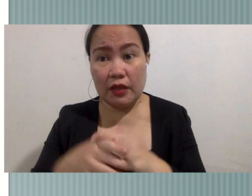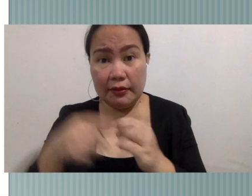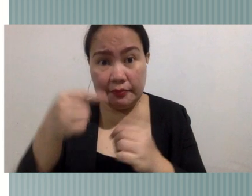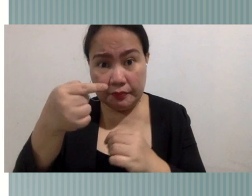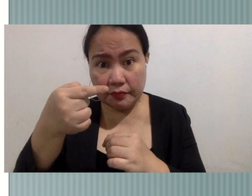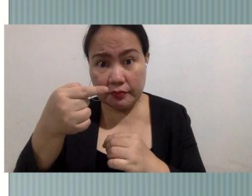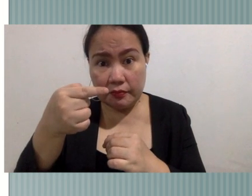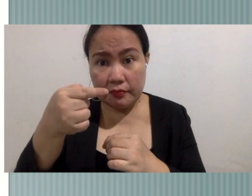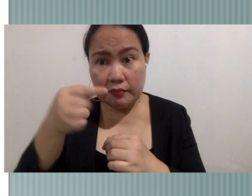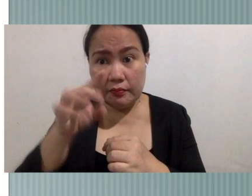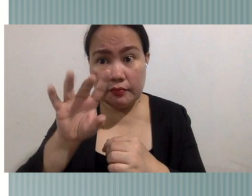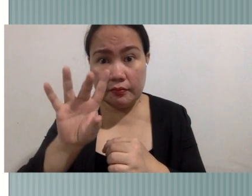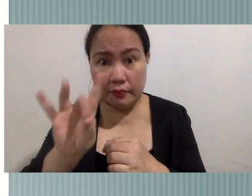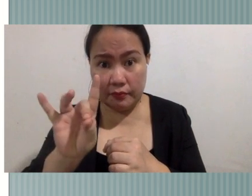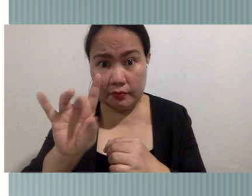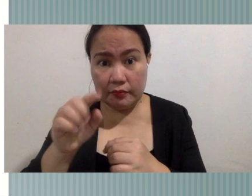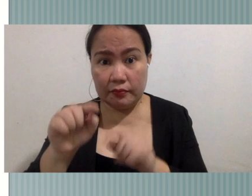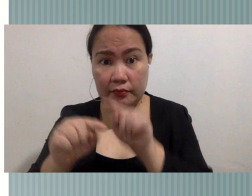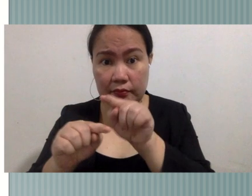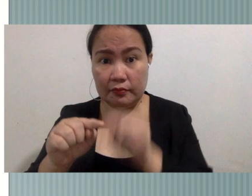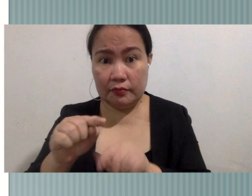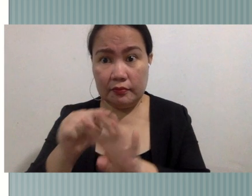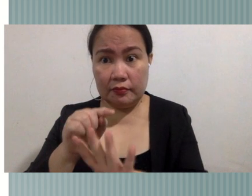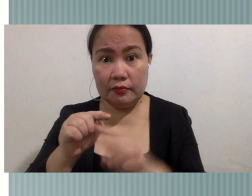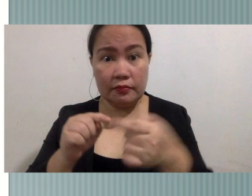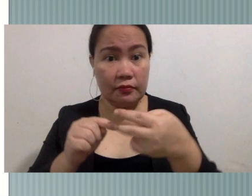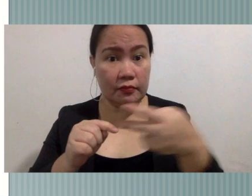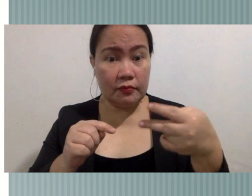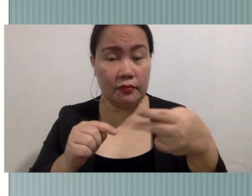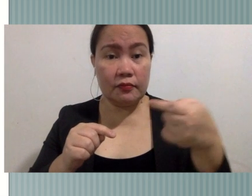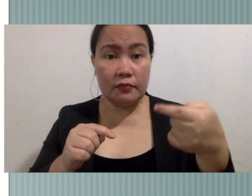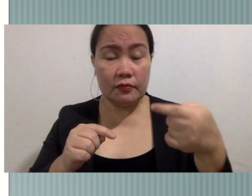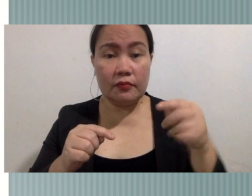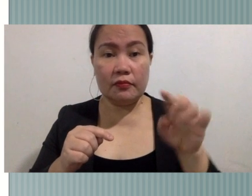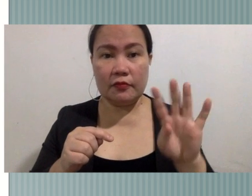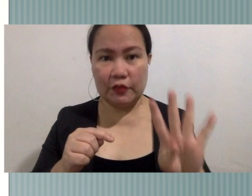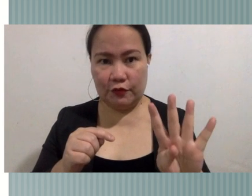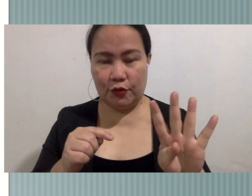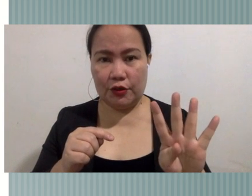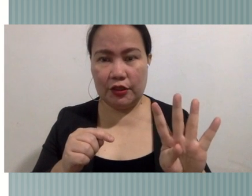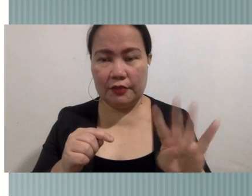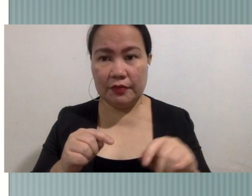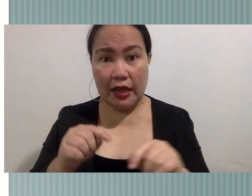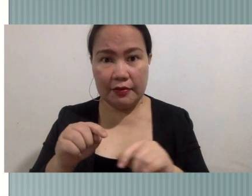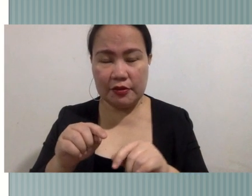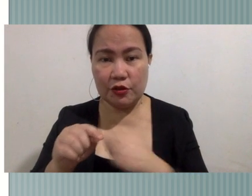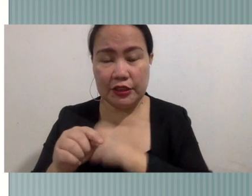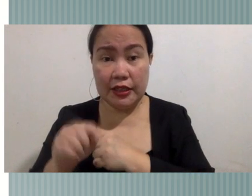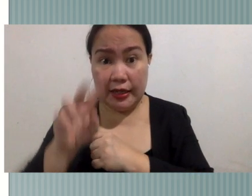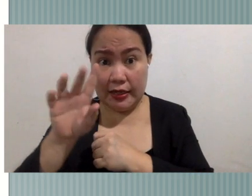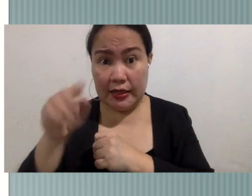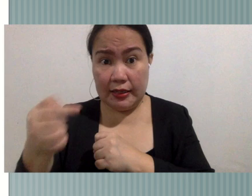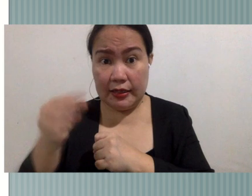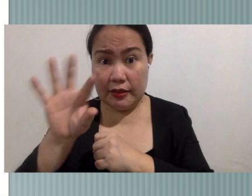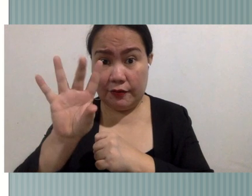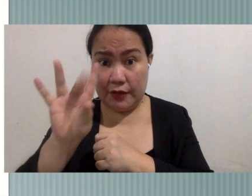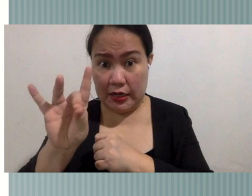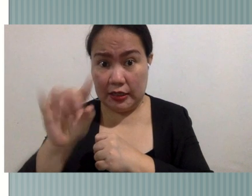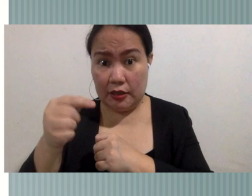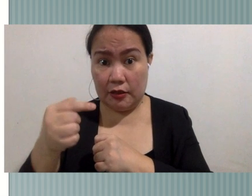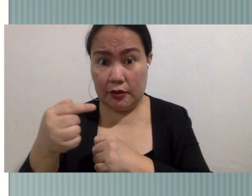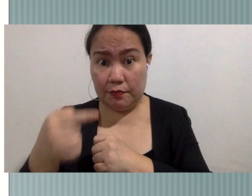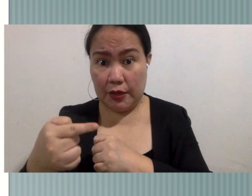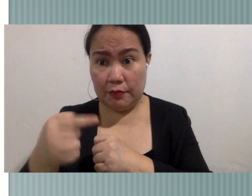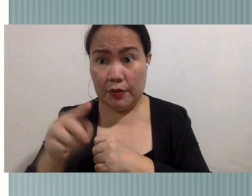So, negative 8 divide 2 is equal to negative 4. Pagkakuha natin, no,